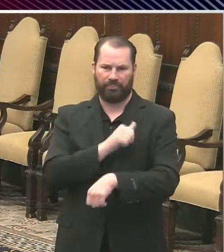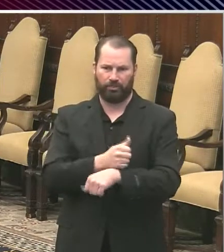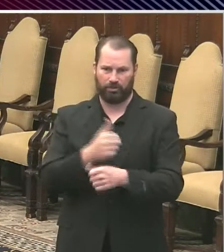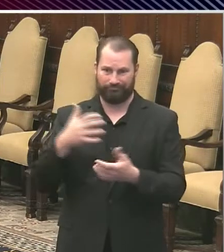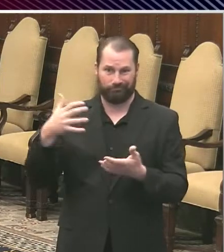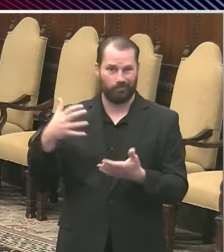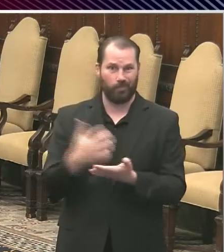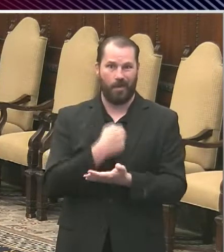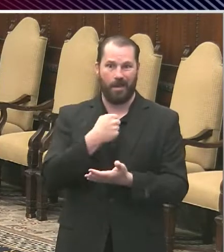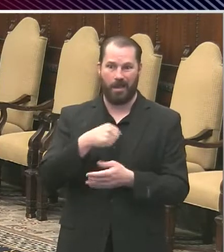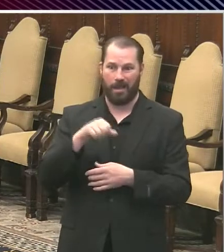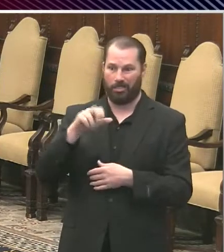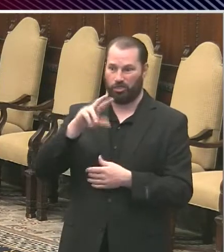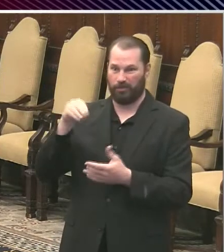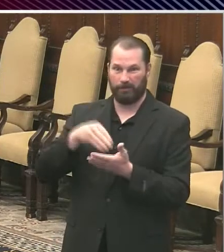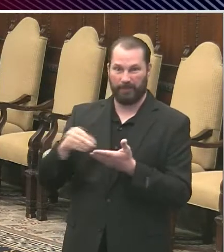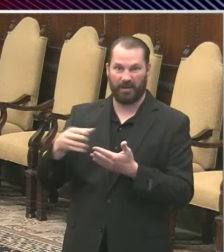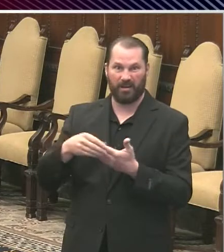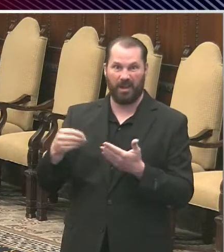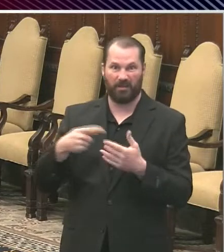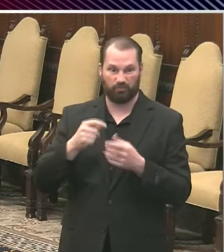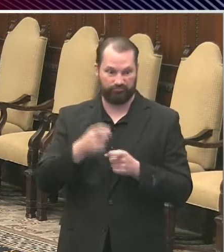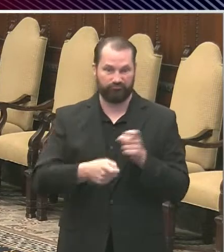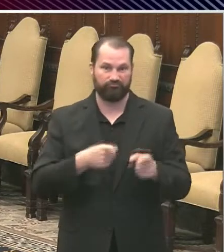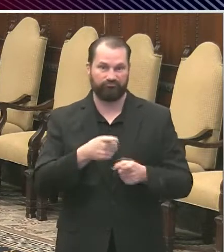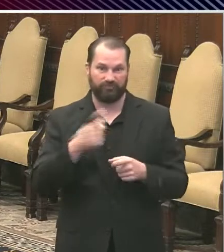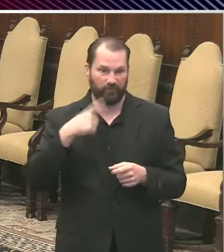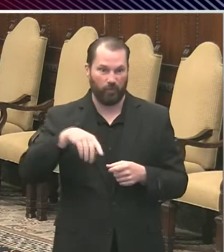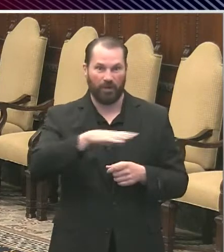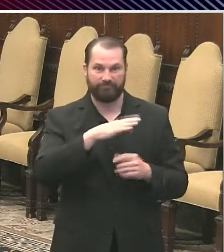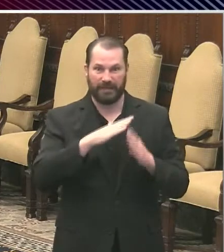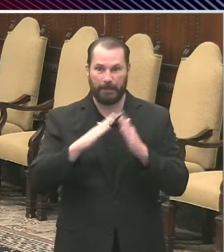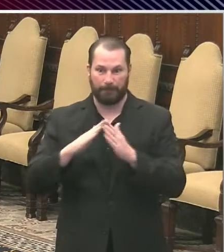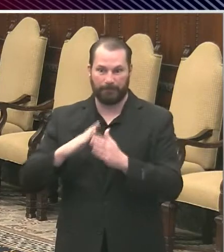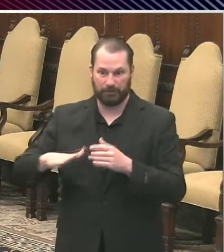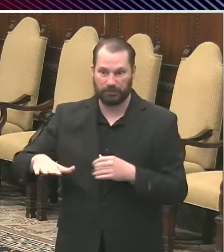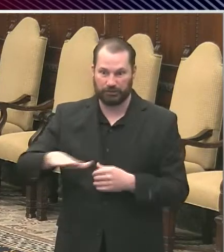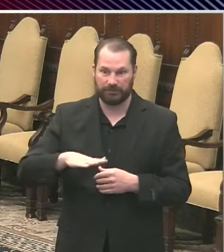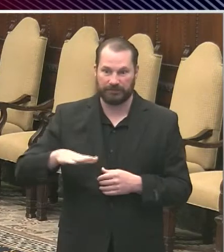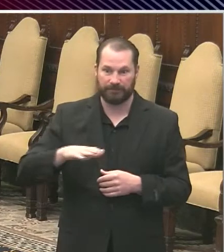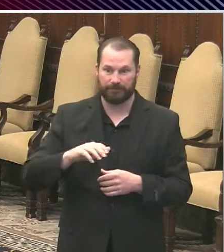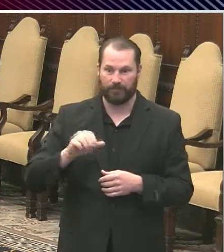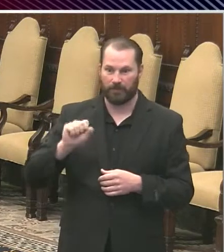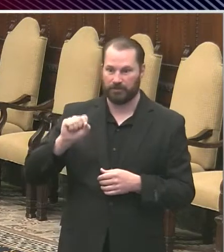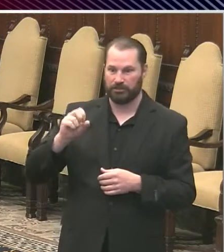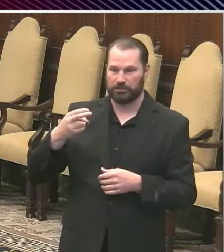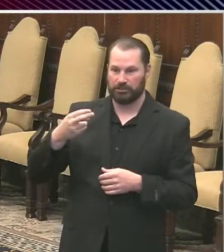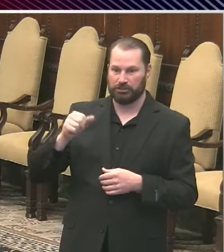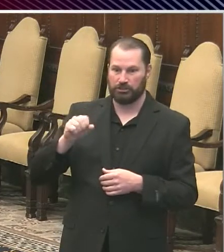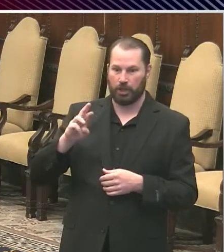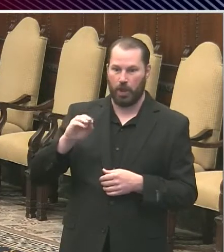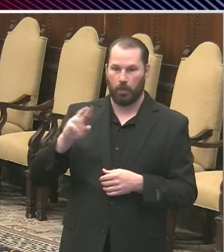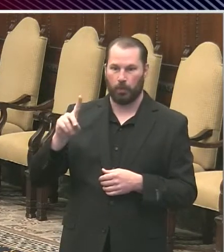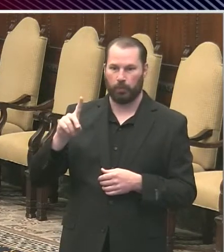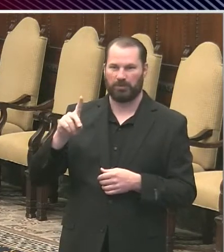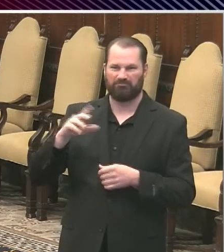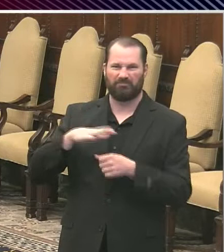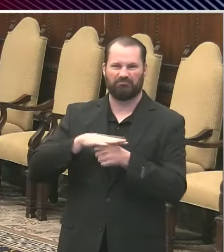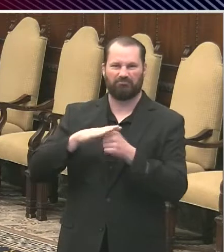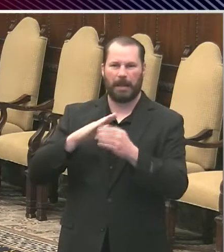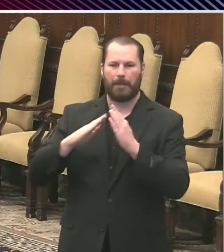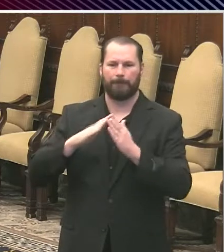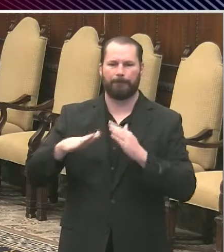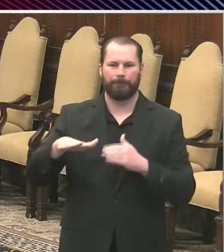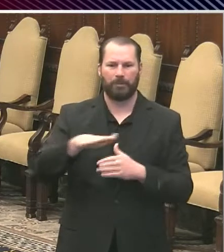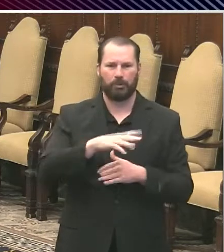Charswood Transformation Plan. The money will be used to leverage more financing as the authority rebuilds and invigorates the